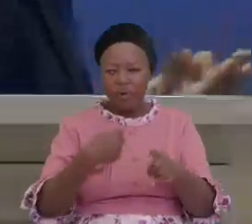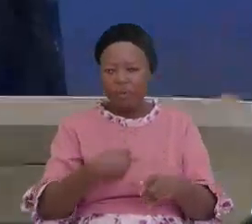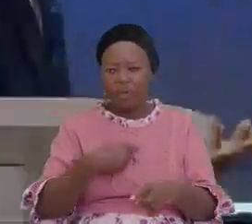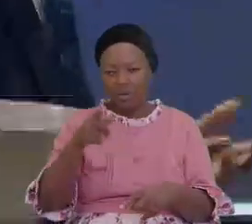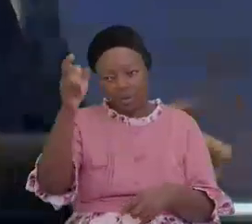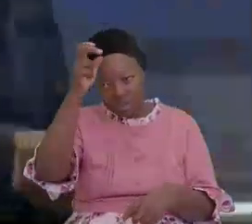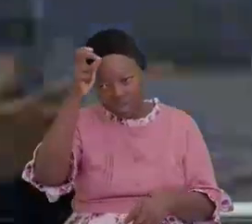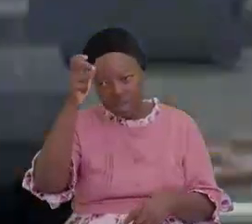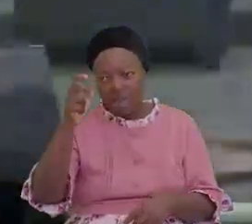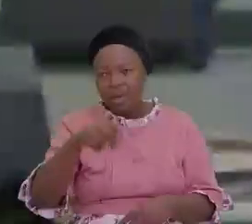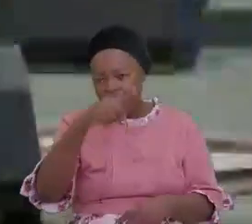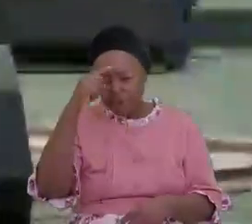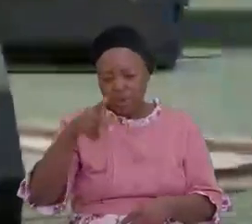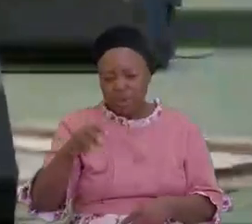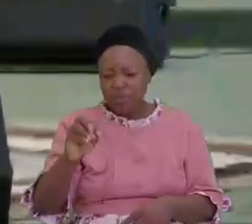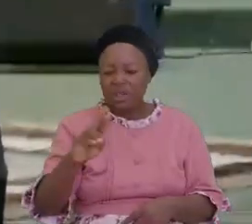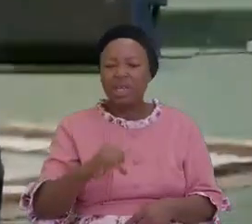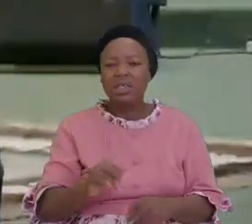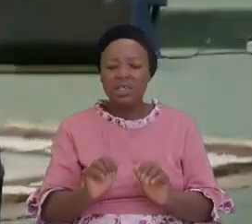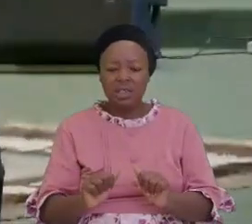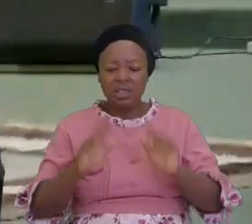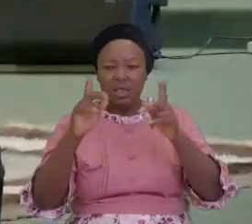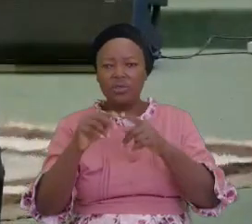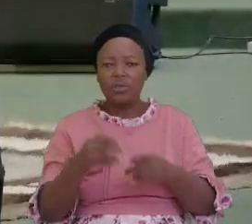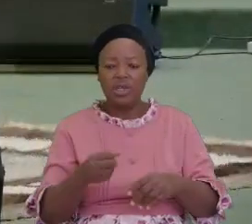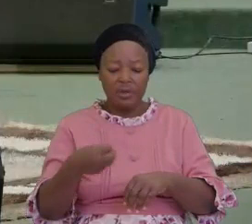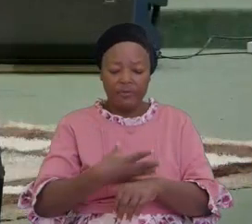the influence and the control of Satan.